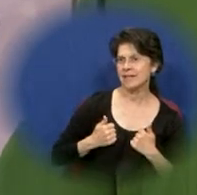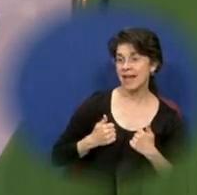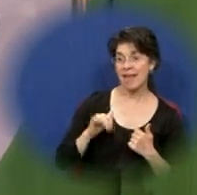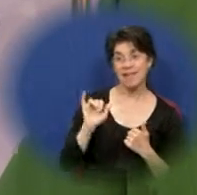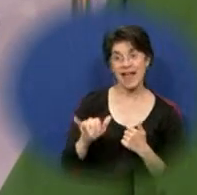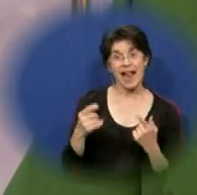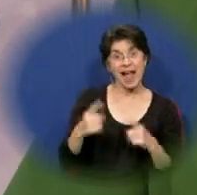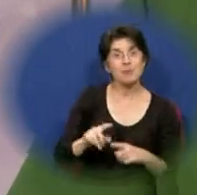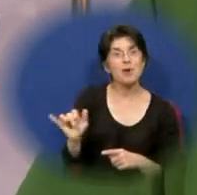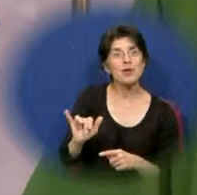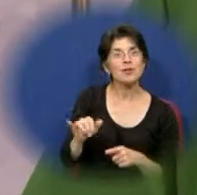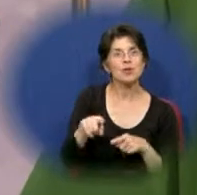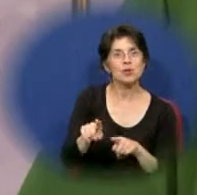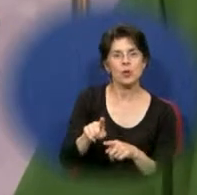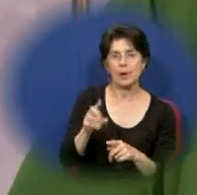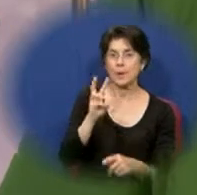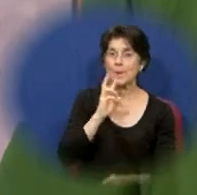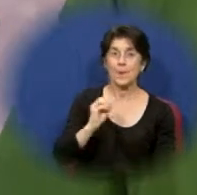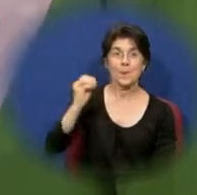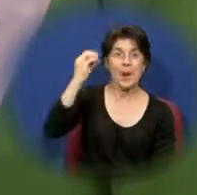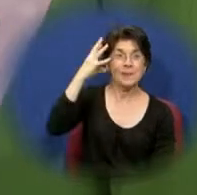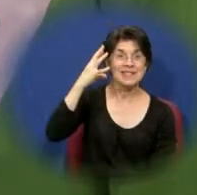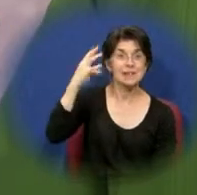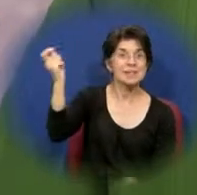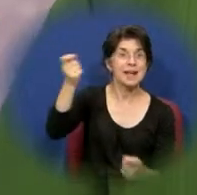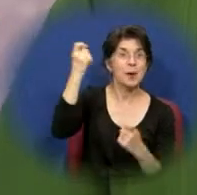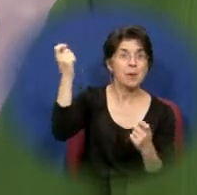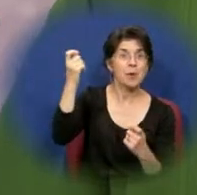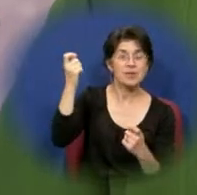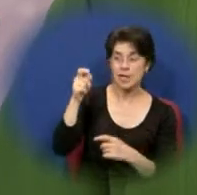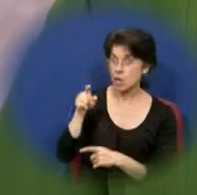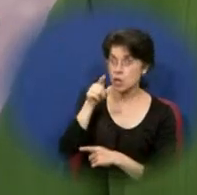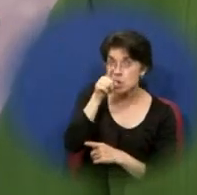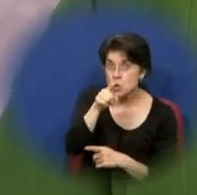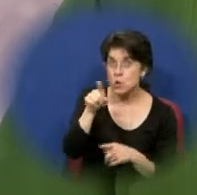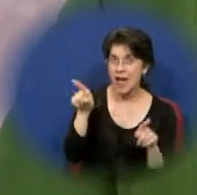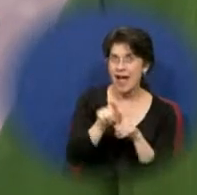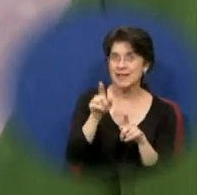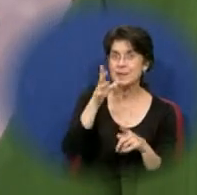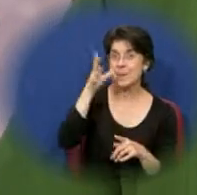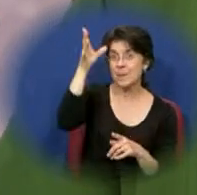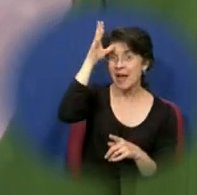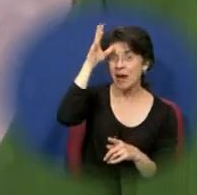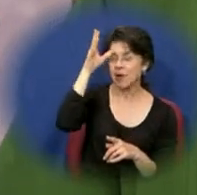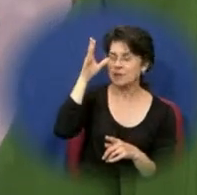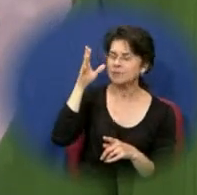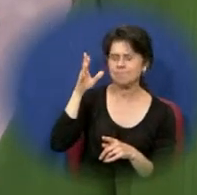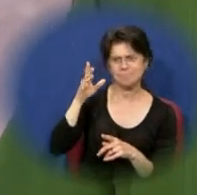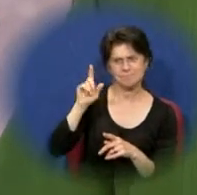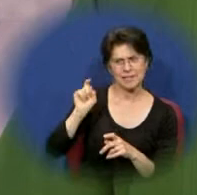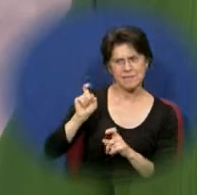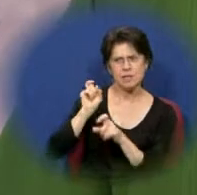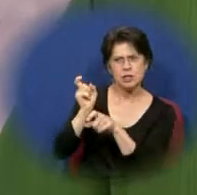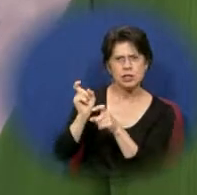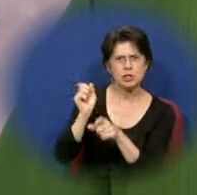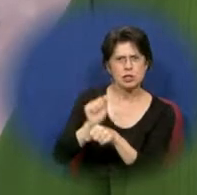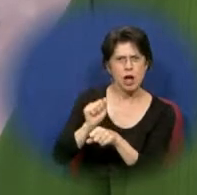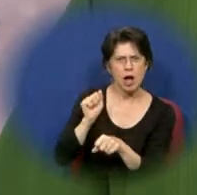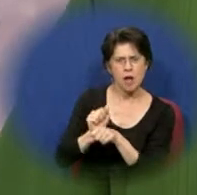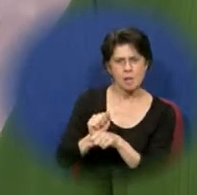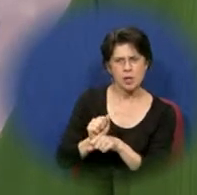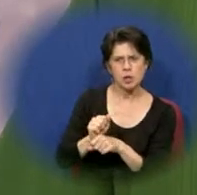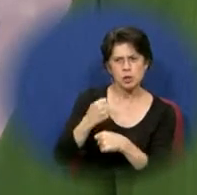and liturgies that you as parents are commissioned to be, again, ones who can create a great